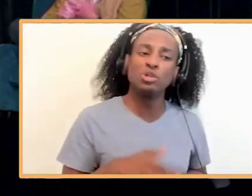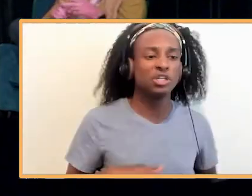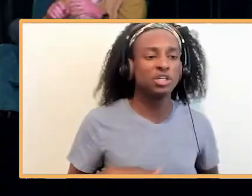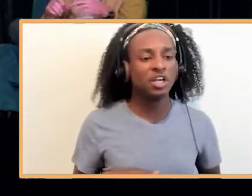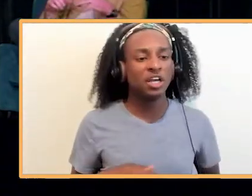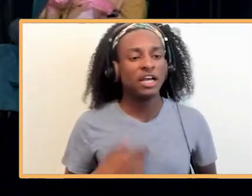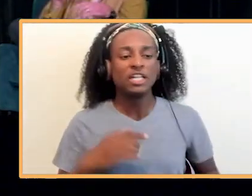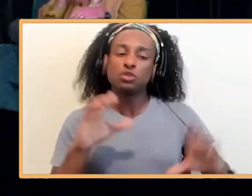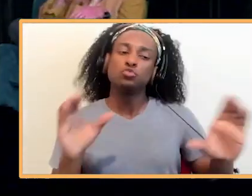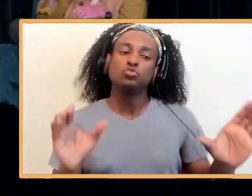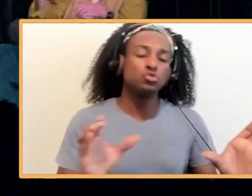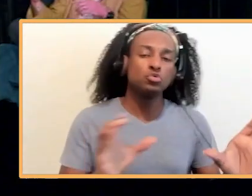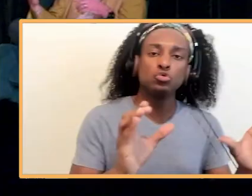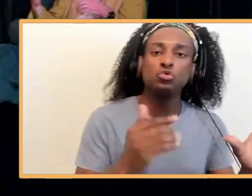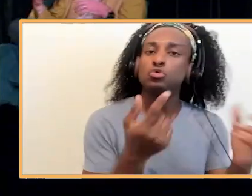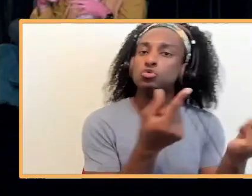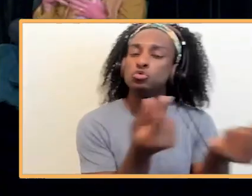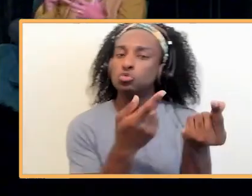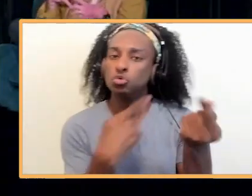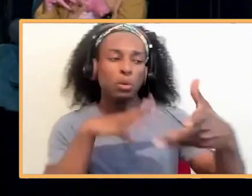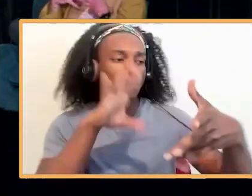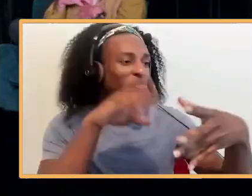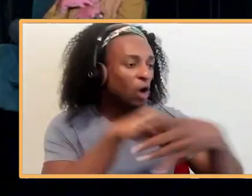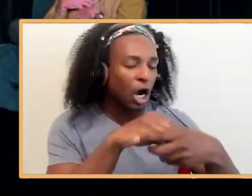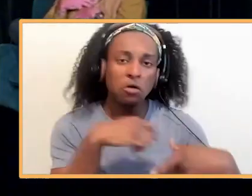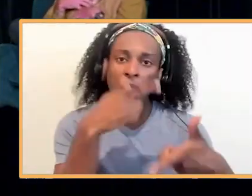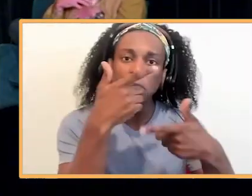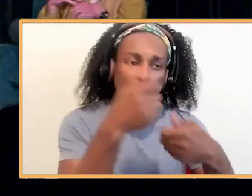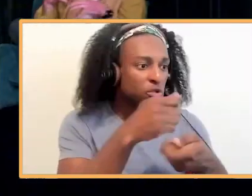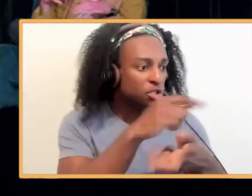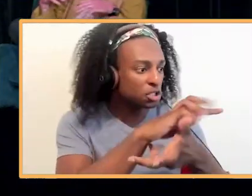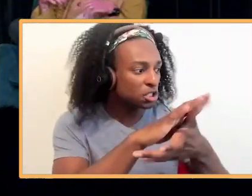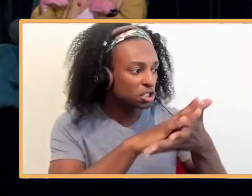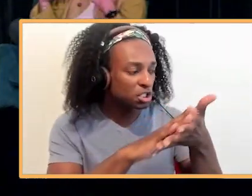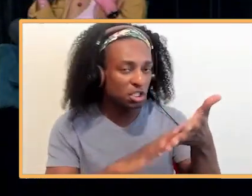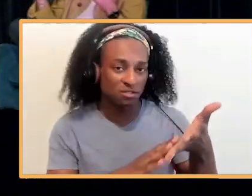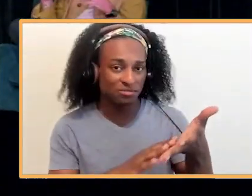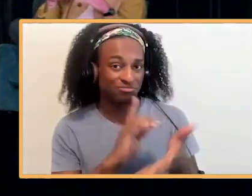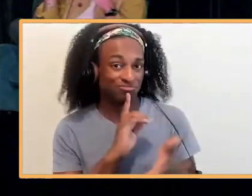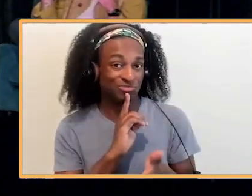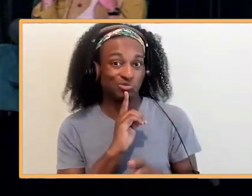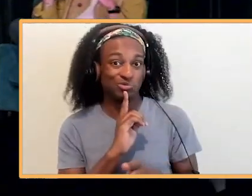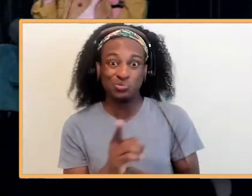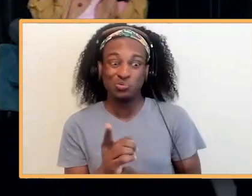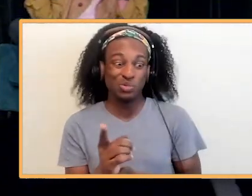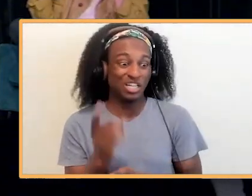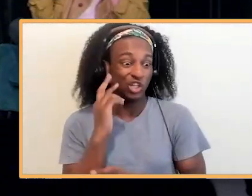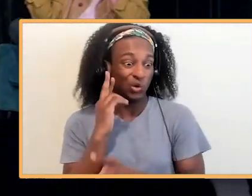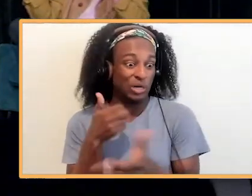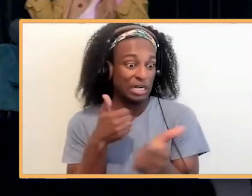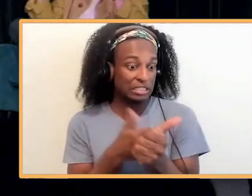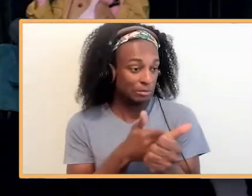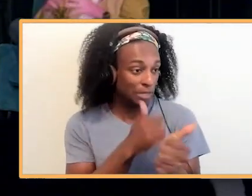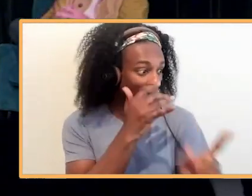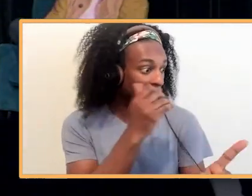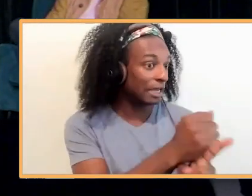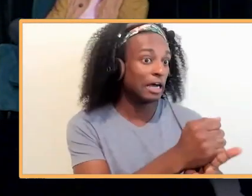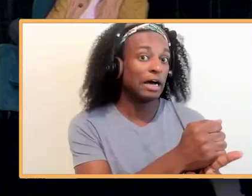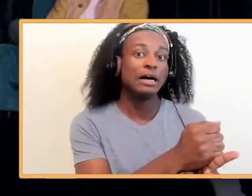is what I'm interested in. And yet all of those things, it's all about numbing and perpetuating the archetype of,